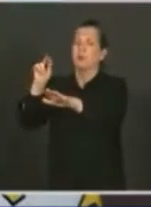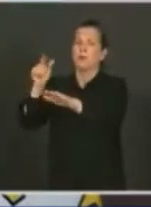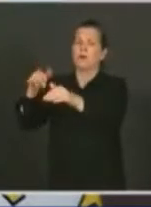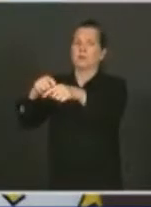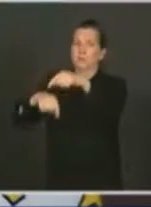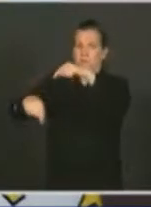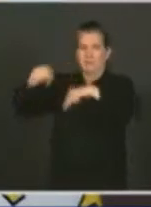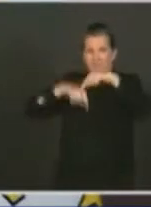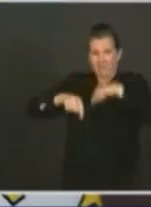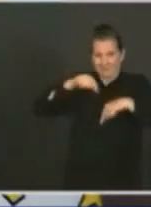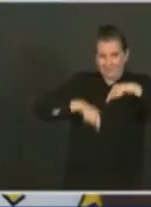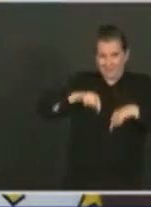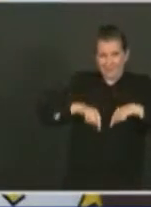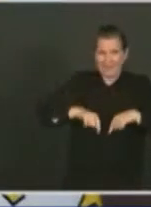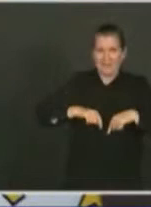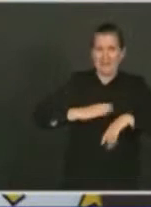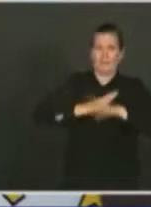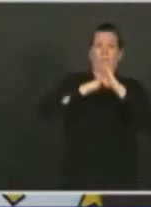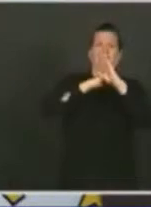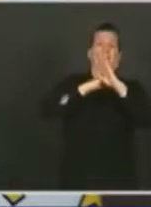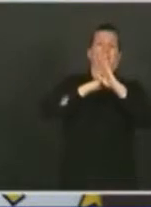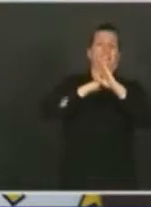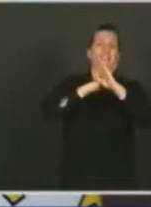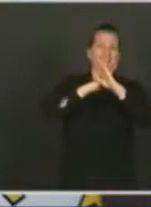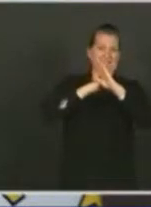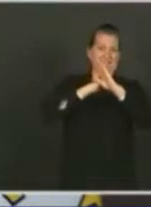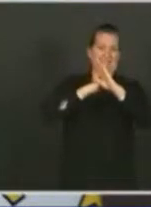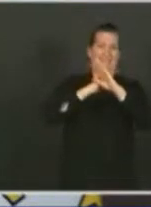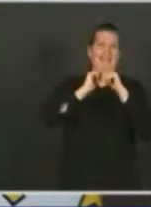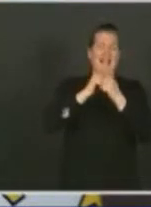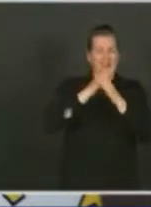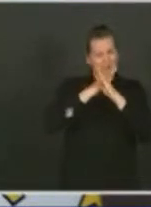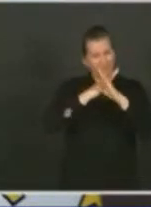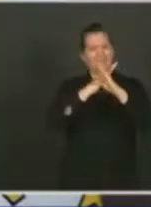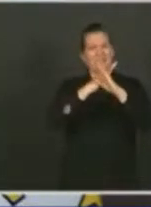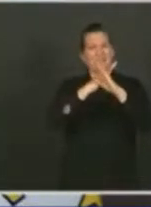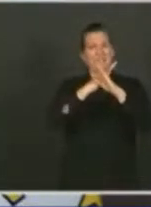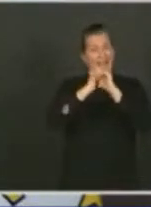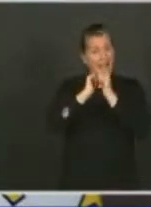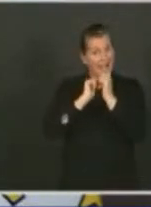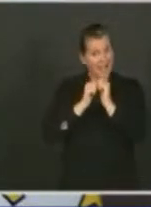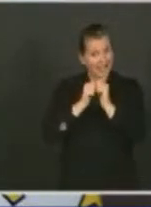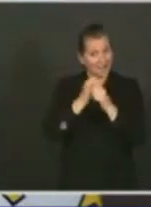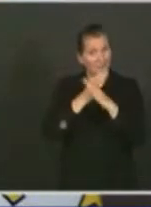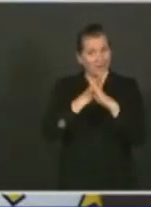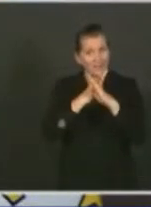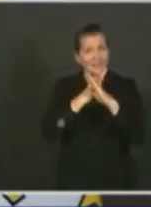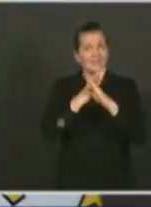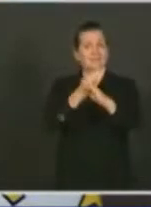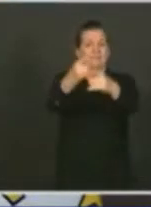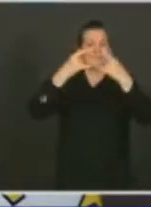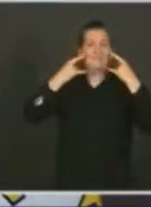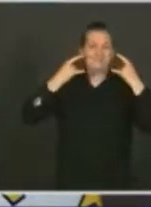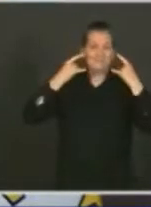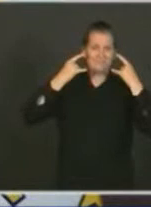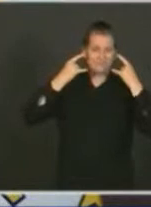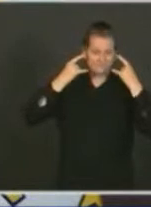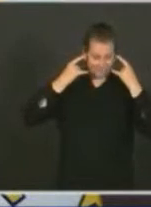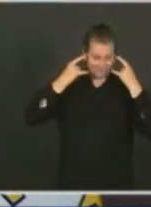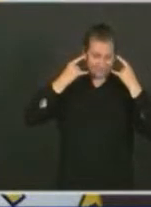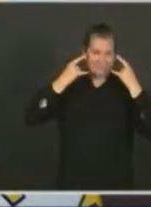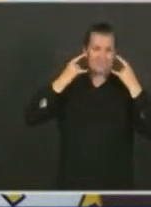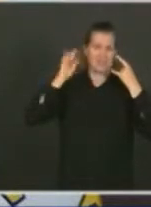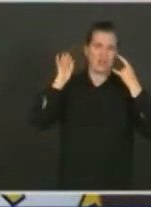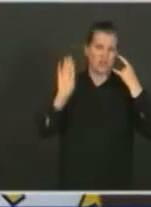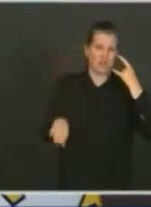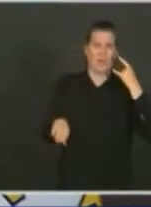pandemic is in the little things that every single one of us can do every day. The miraculous power of modern medicine has not yet caught up to this virus, but